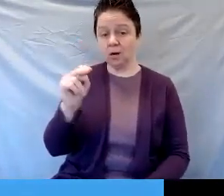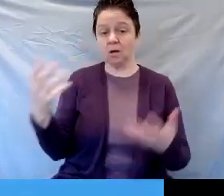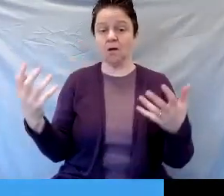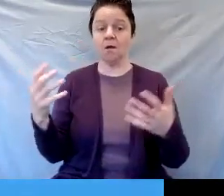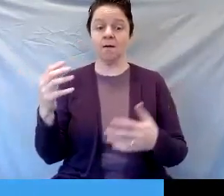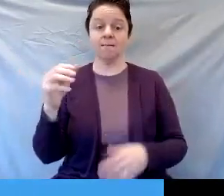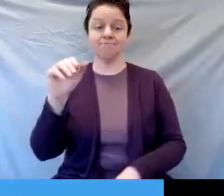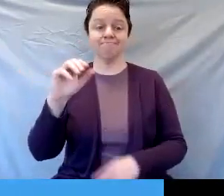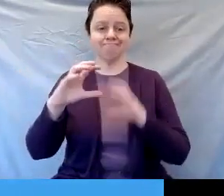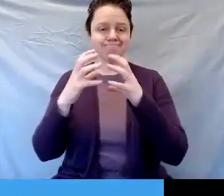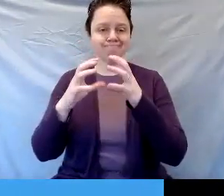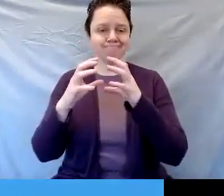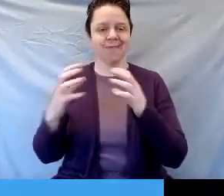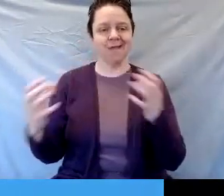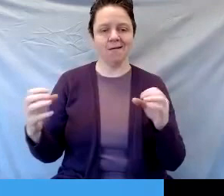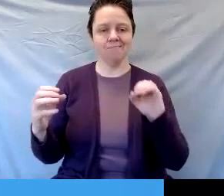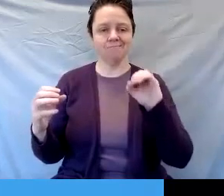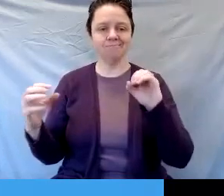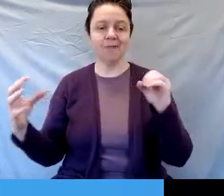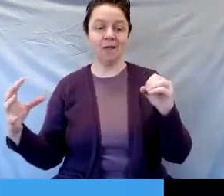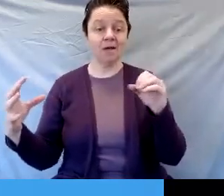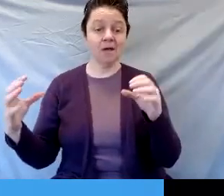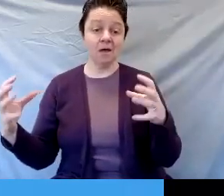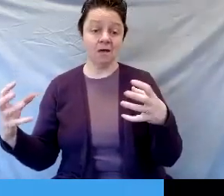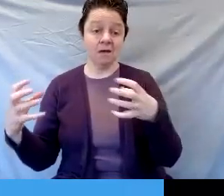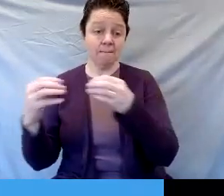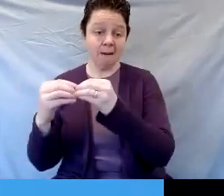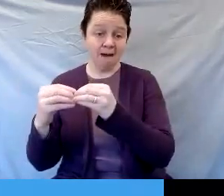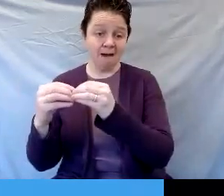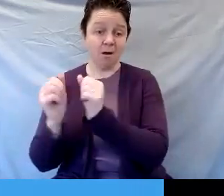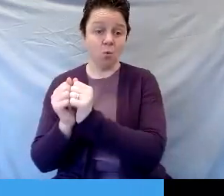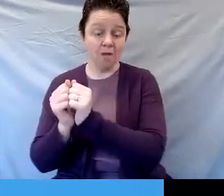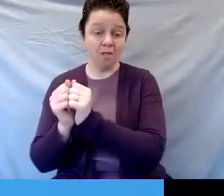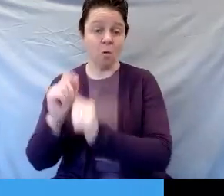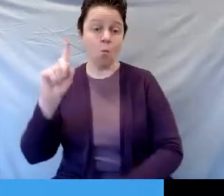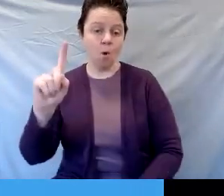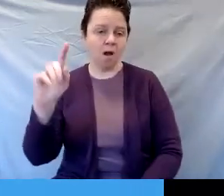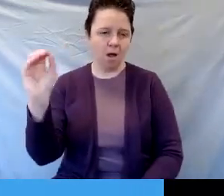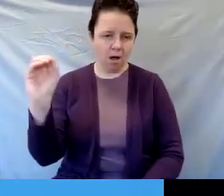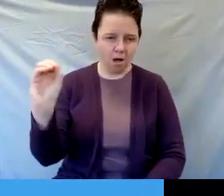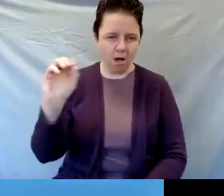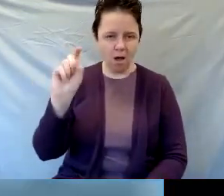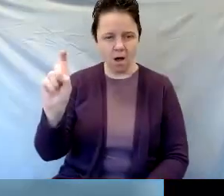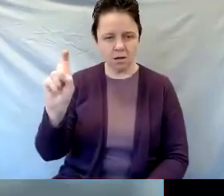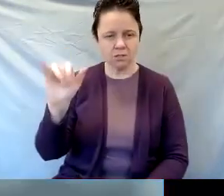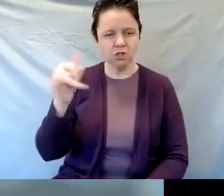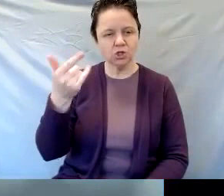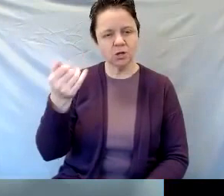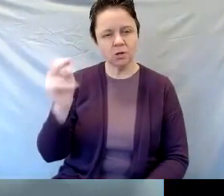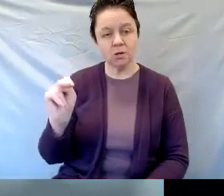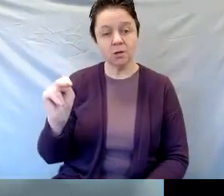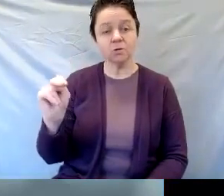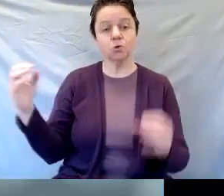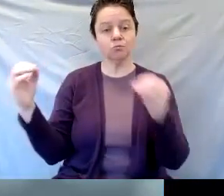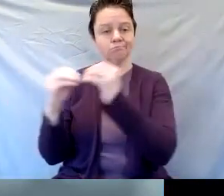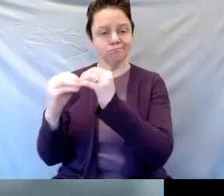It is always in a 2-to-1 ratio like that. So that's why we call water that way. Water overall is going to